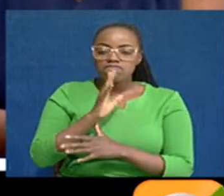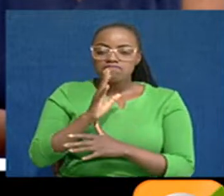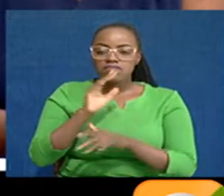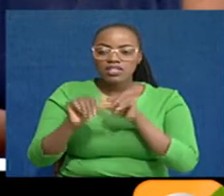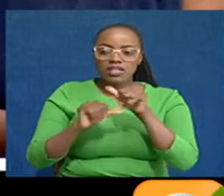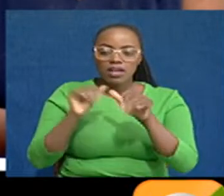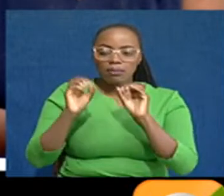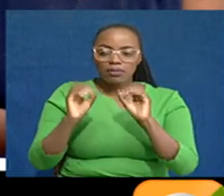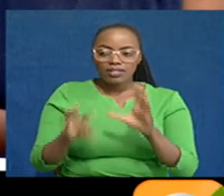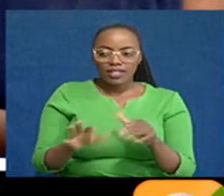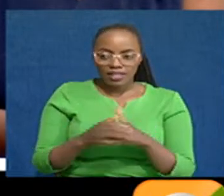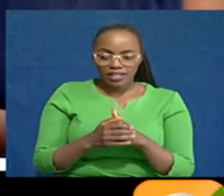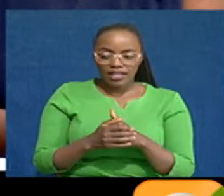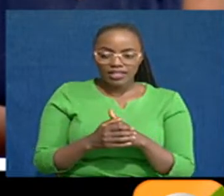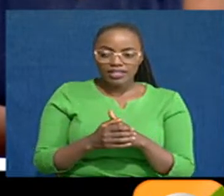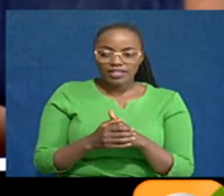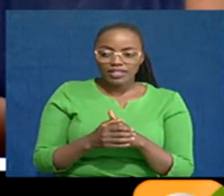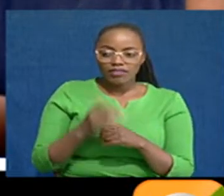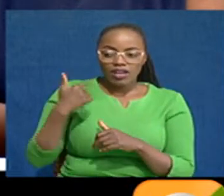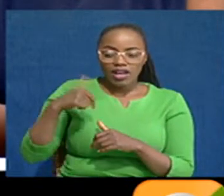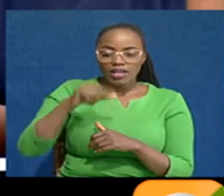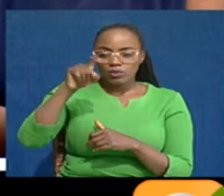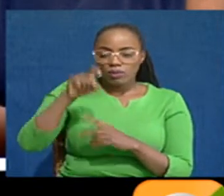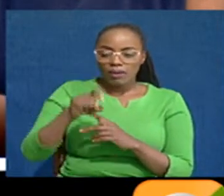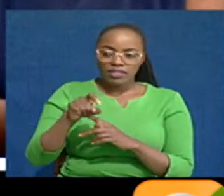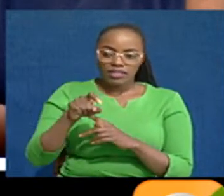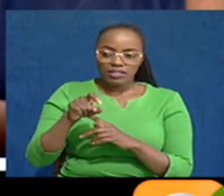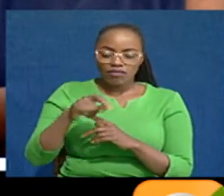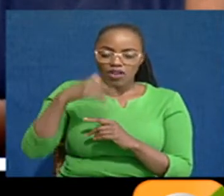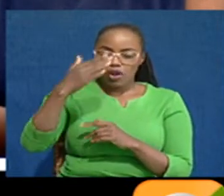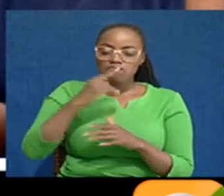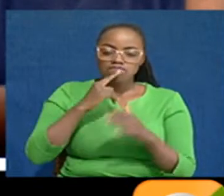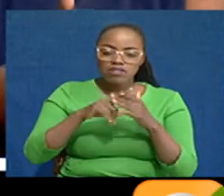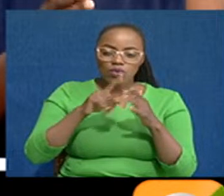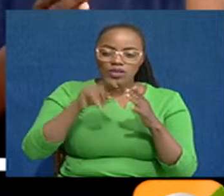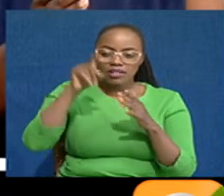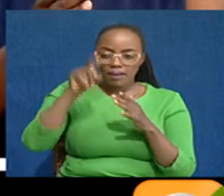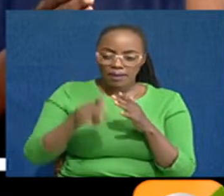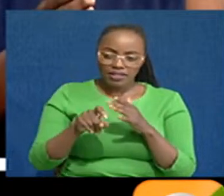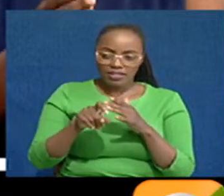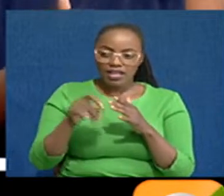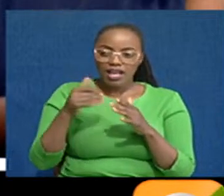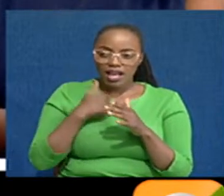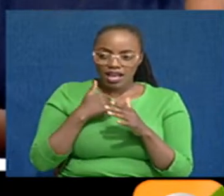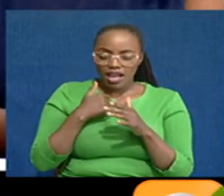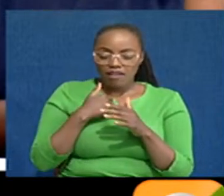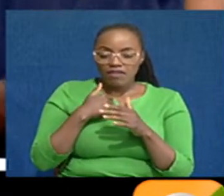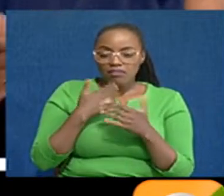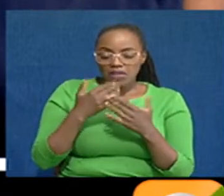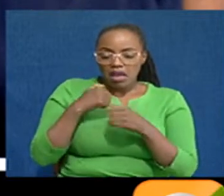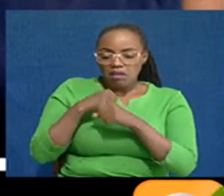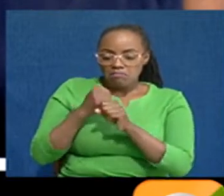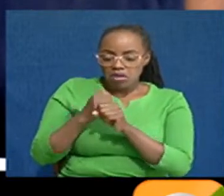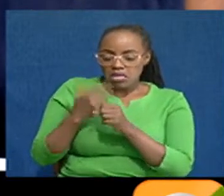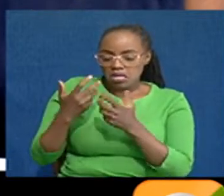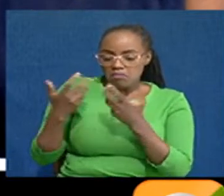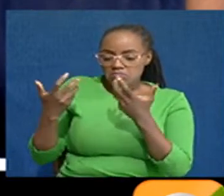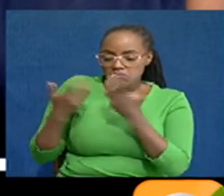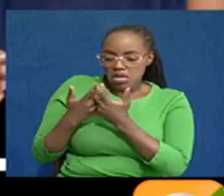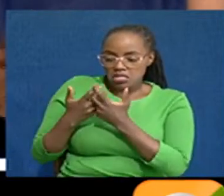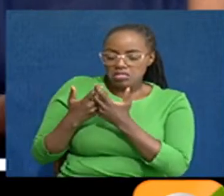about is that we really must, I always say it, we must cut our coat according to our